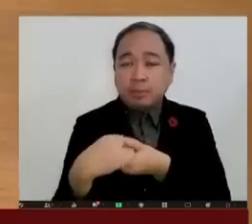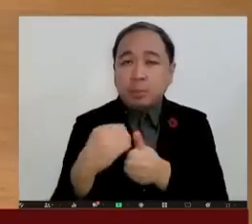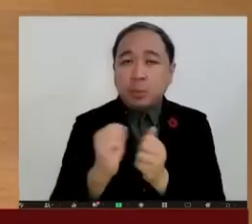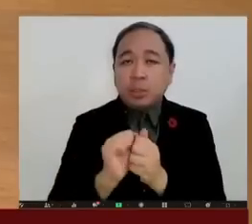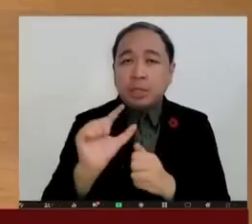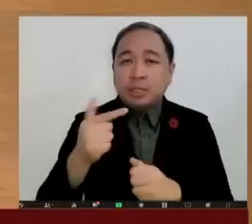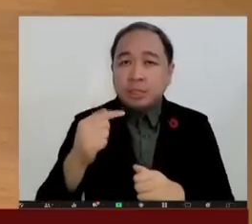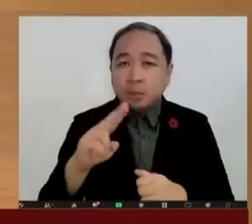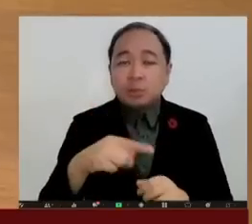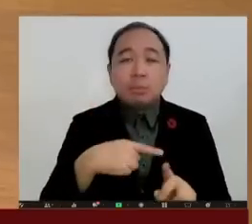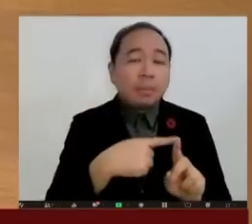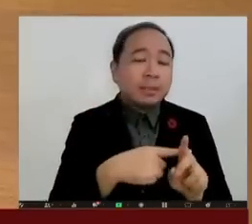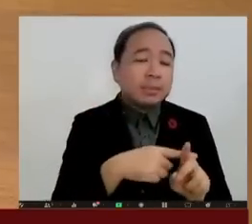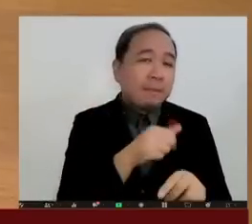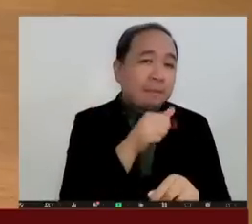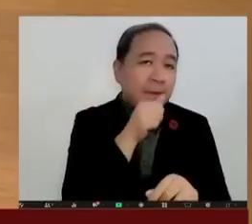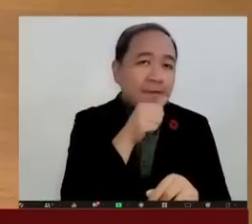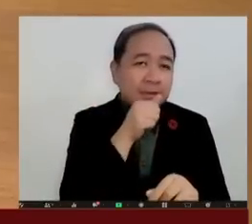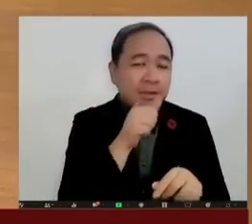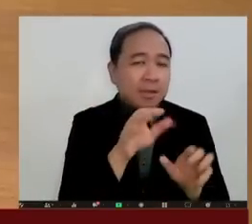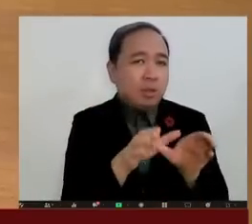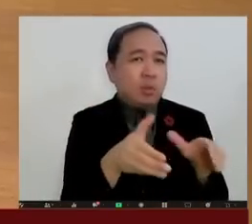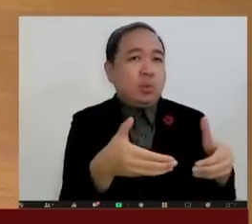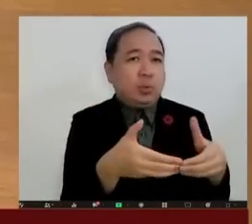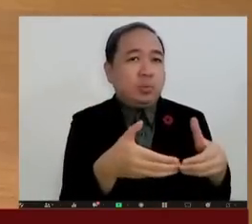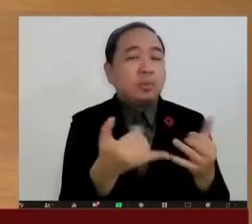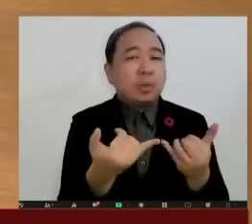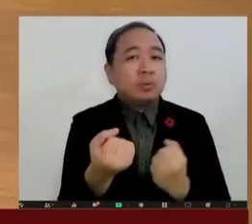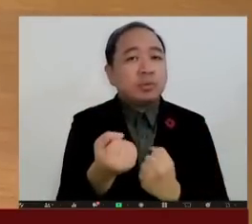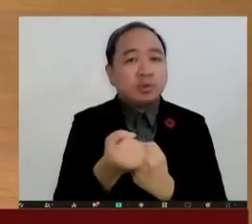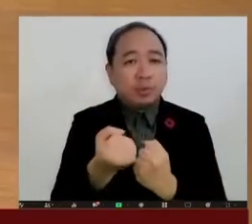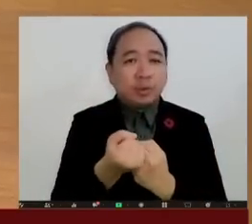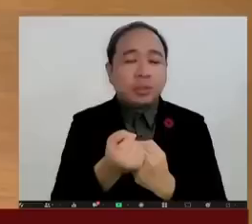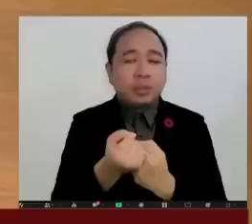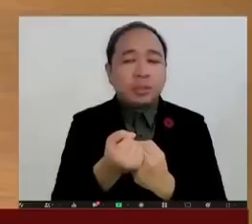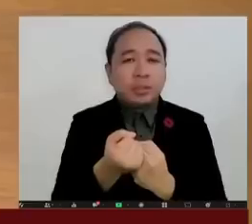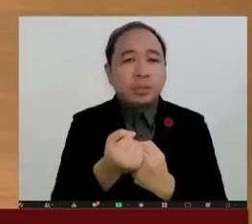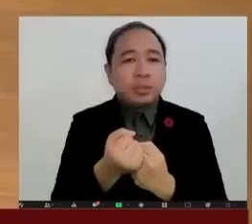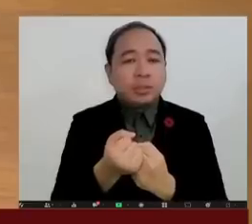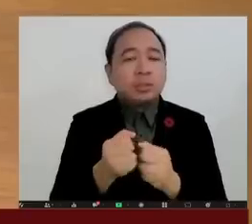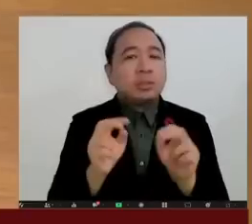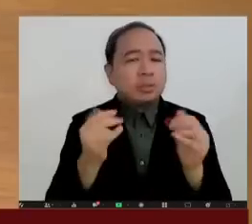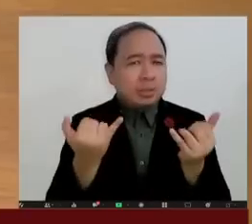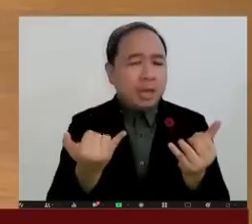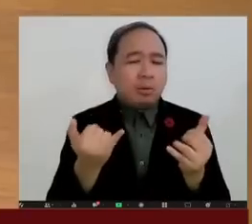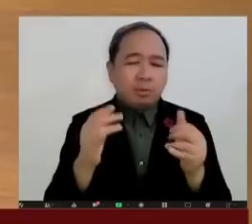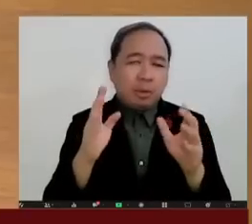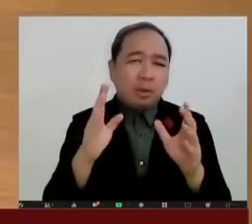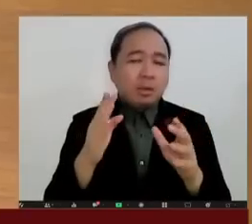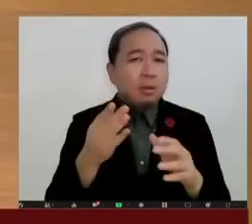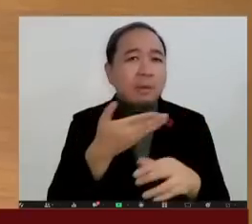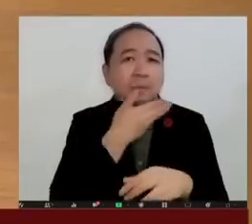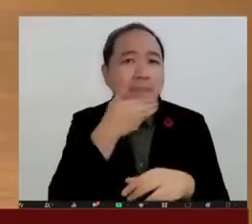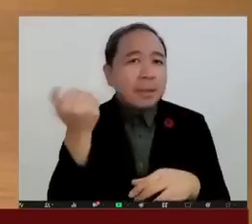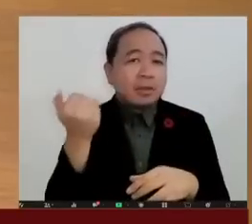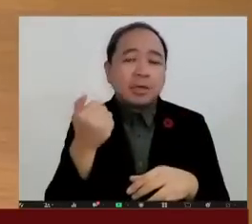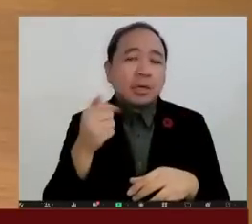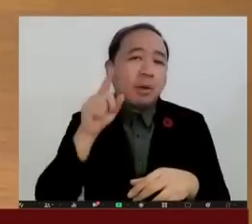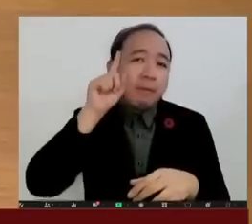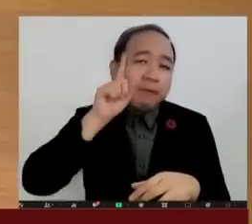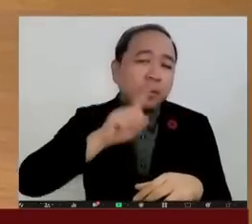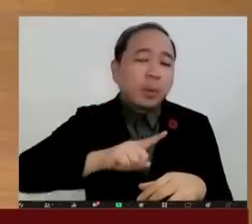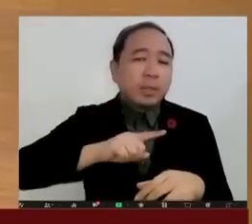sector. These shall, of course, be supported by what is now a better and more efficient PhilHealth.